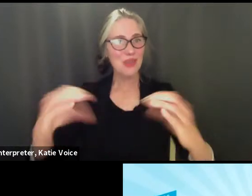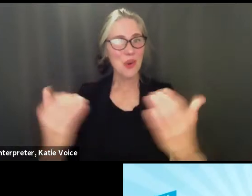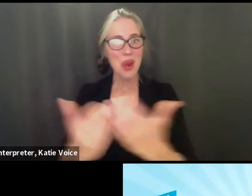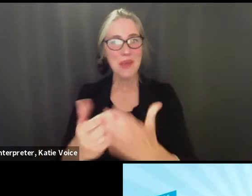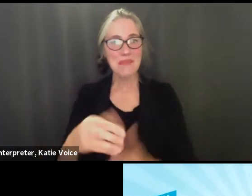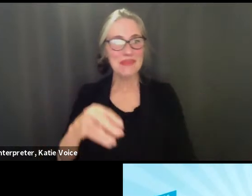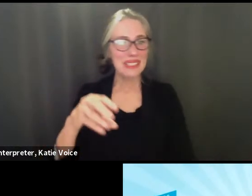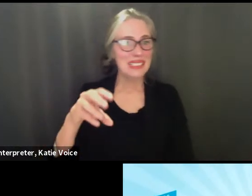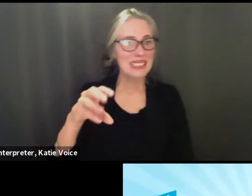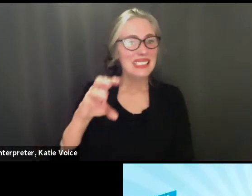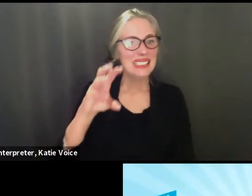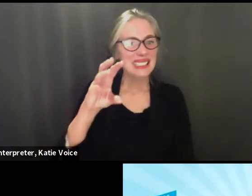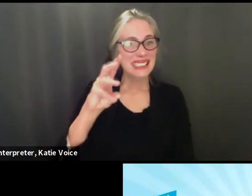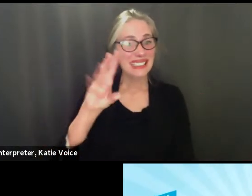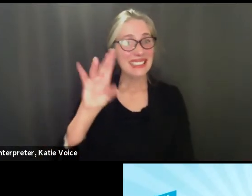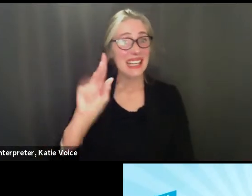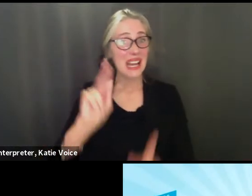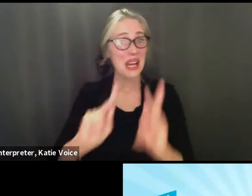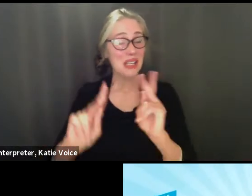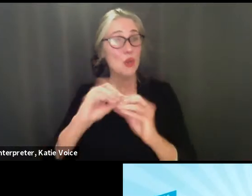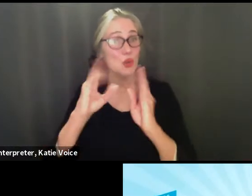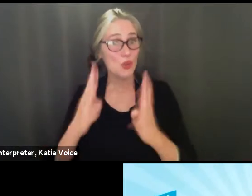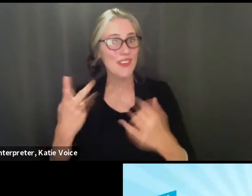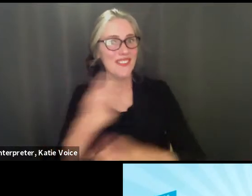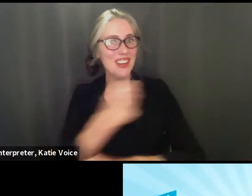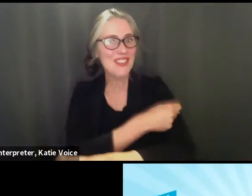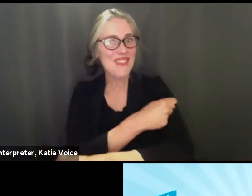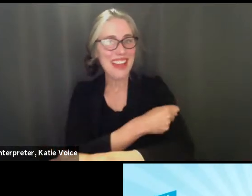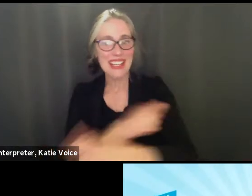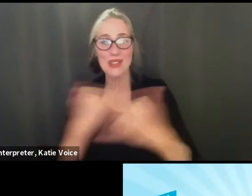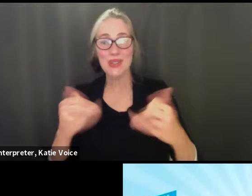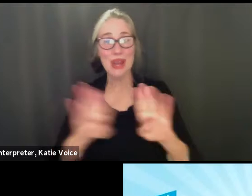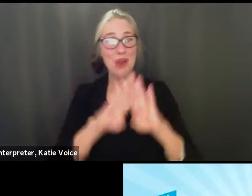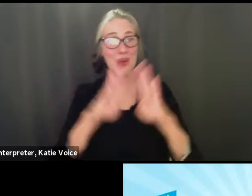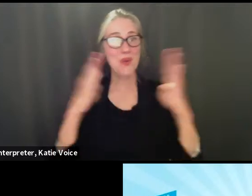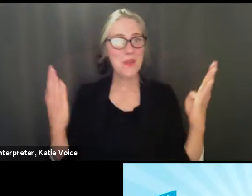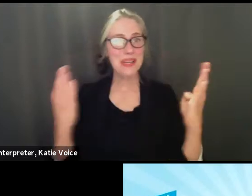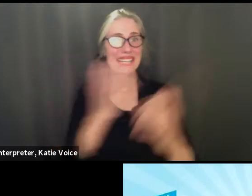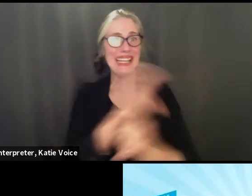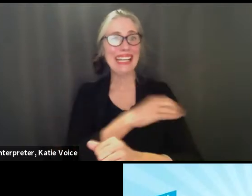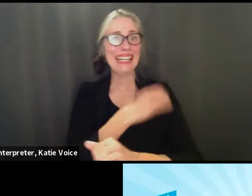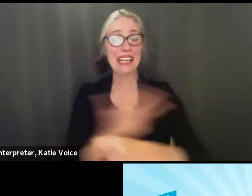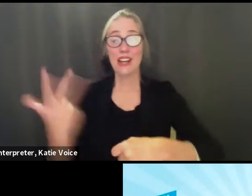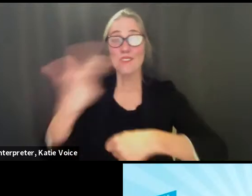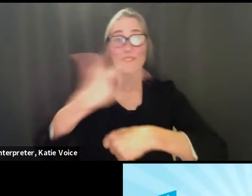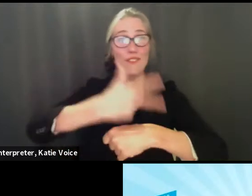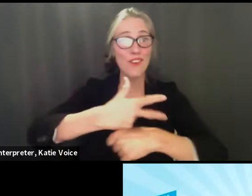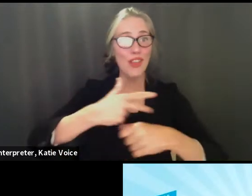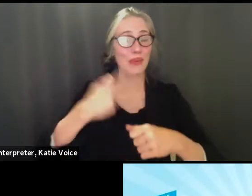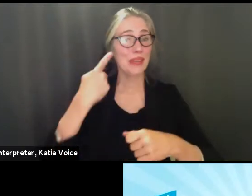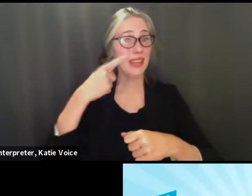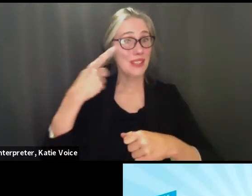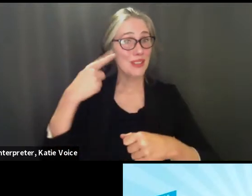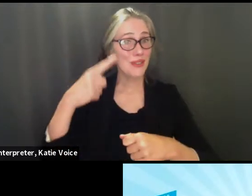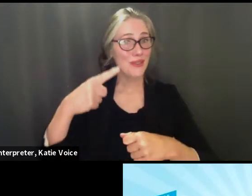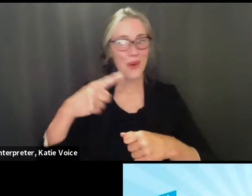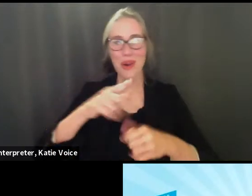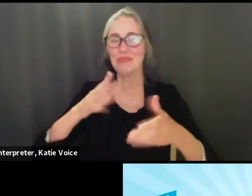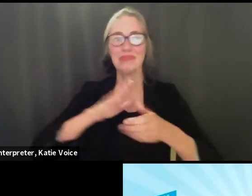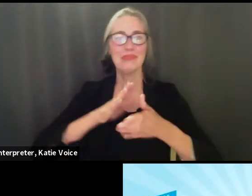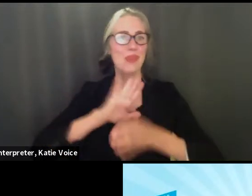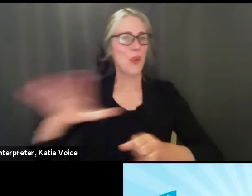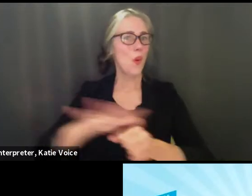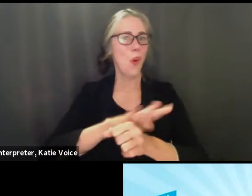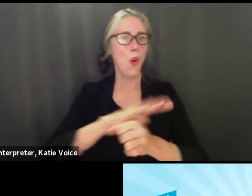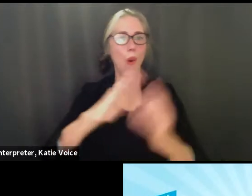then today we opened a 3-day vaccination clinic that's open to the entire community,